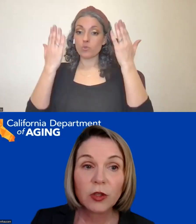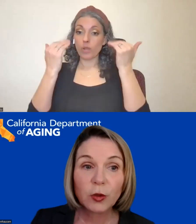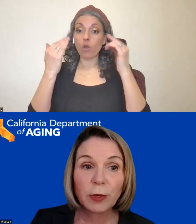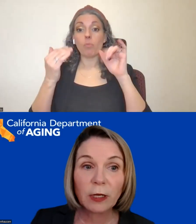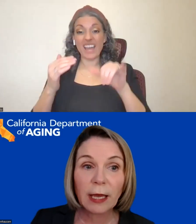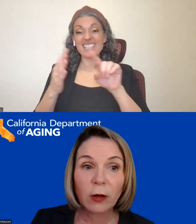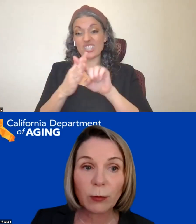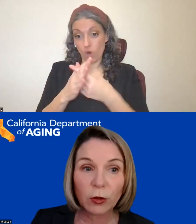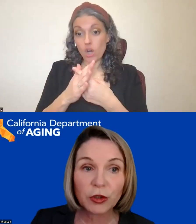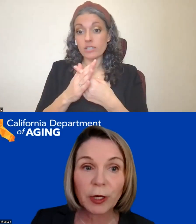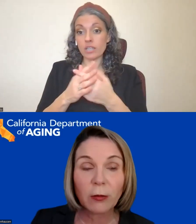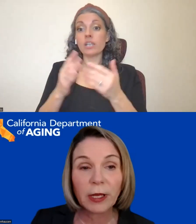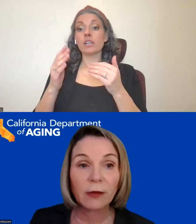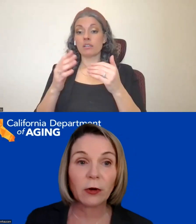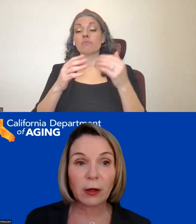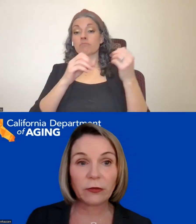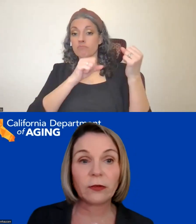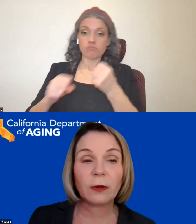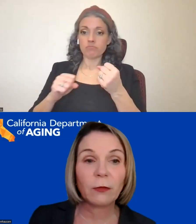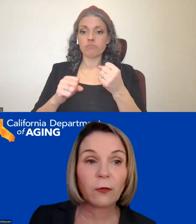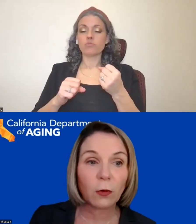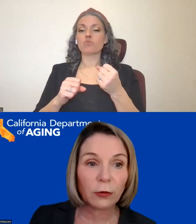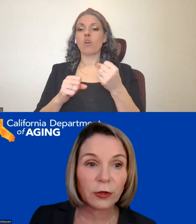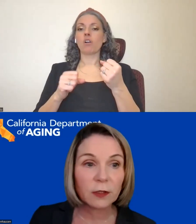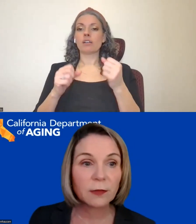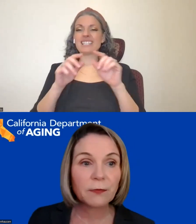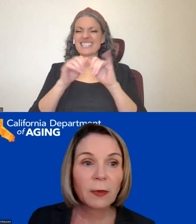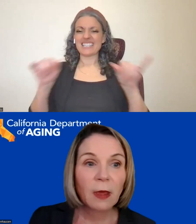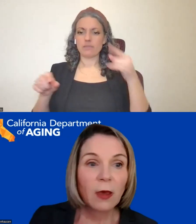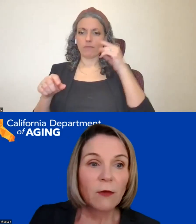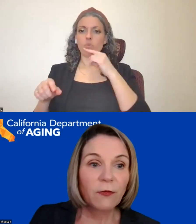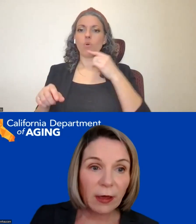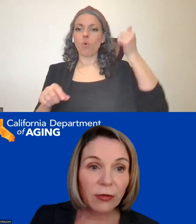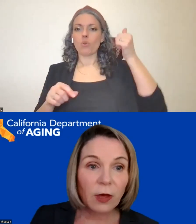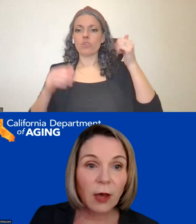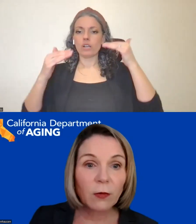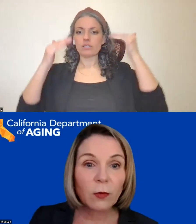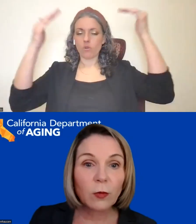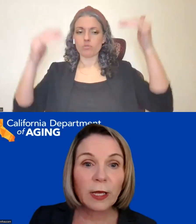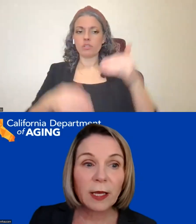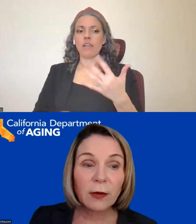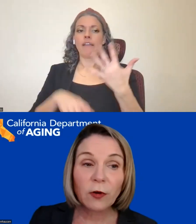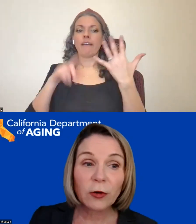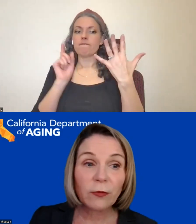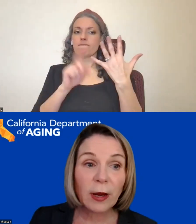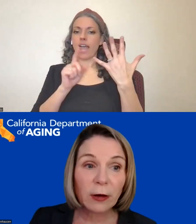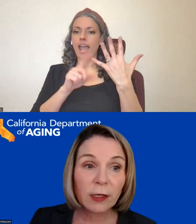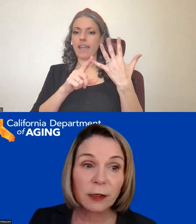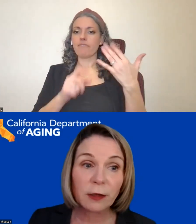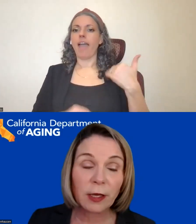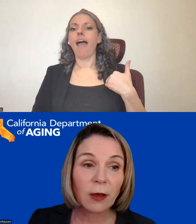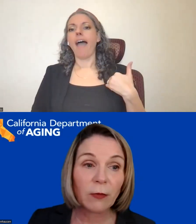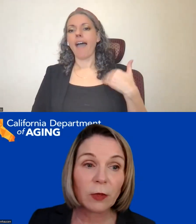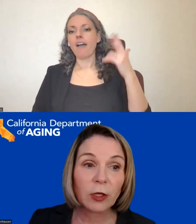beginning to building out and bolstering our behavioral health system for older adults. Fifth, we have heard